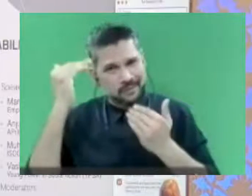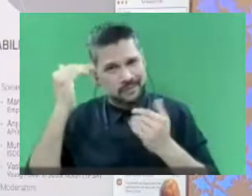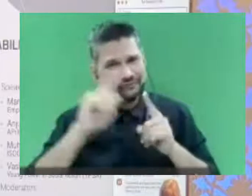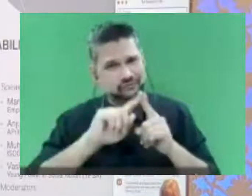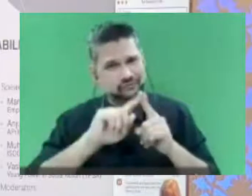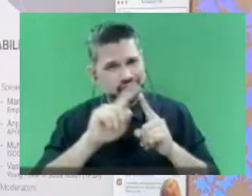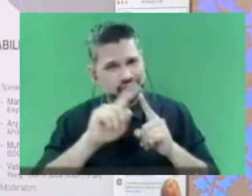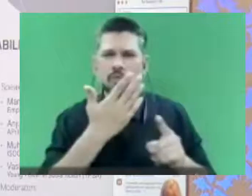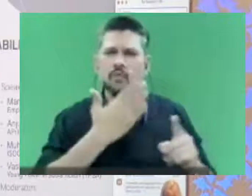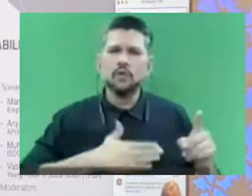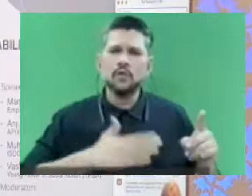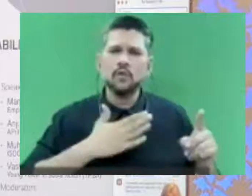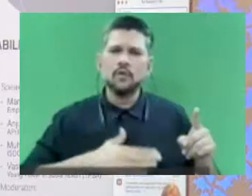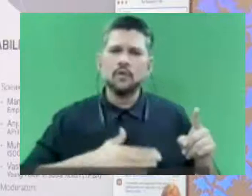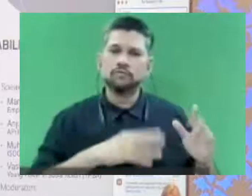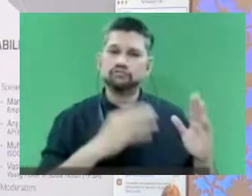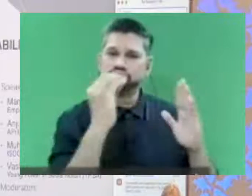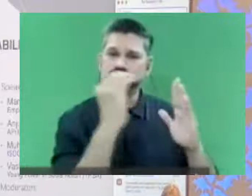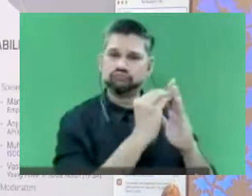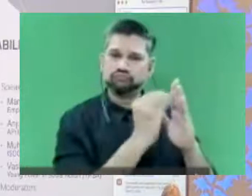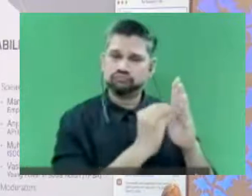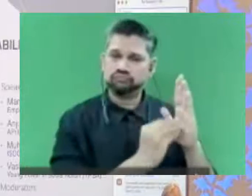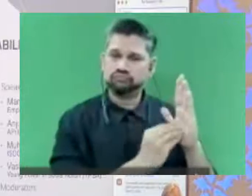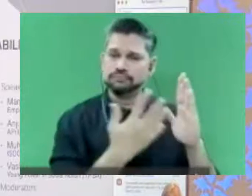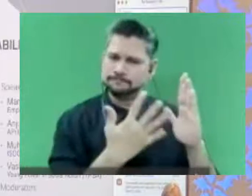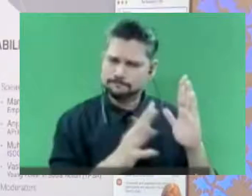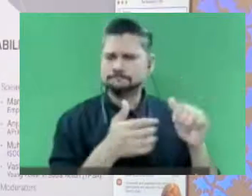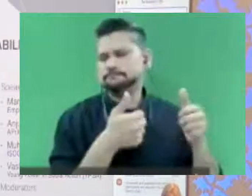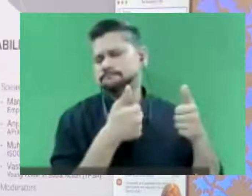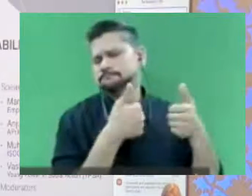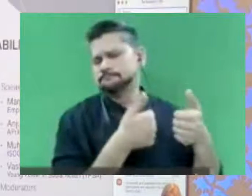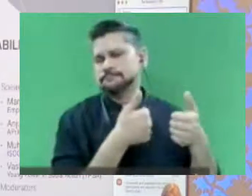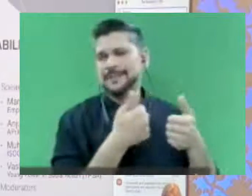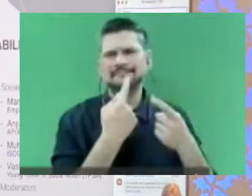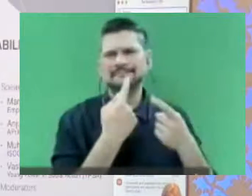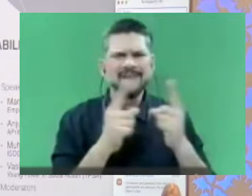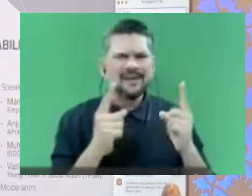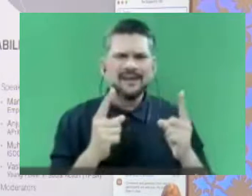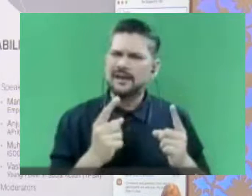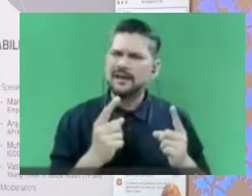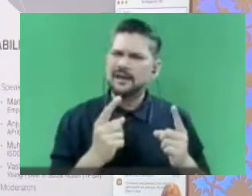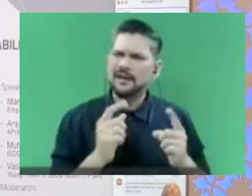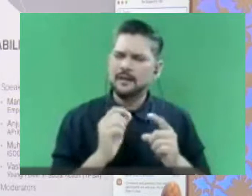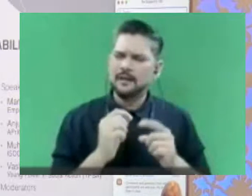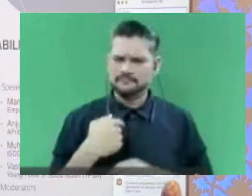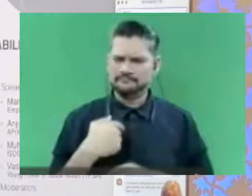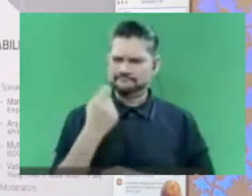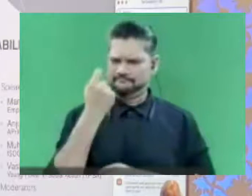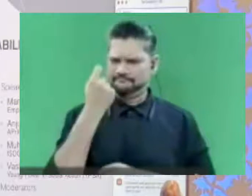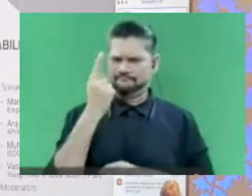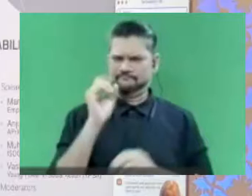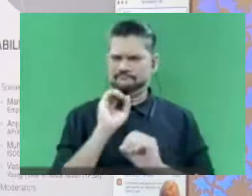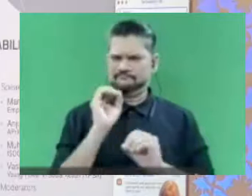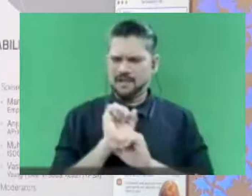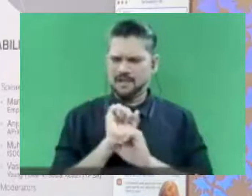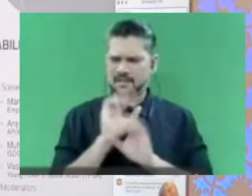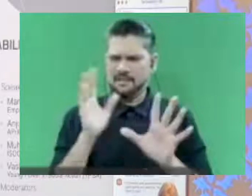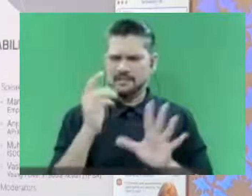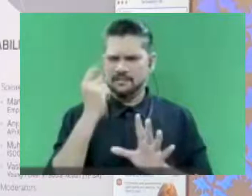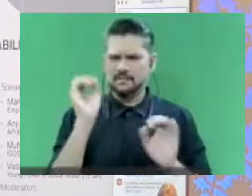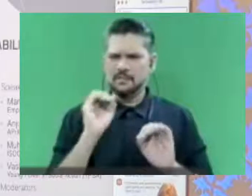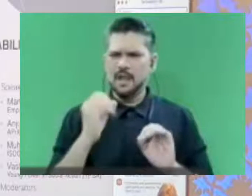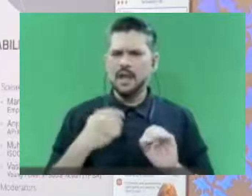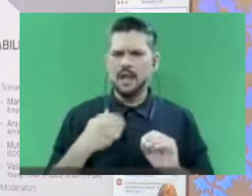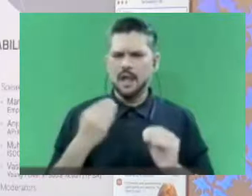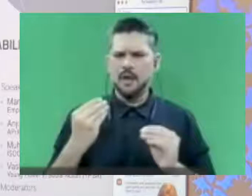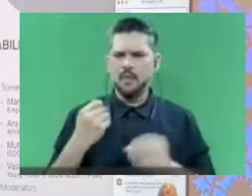on. What is unclear to me is that how are we going to ensure that we make progress on these?